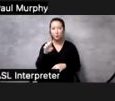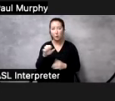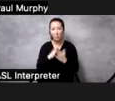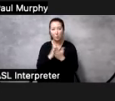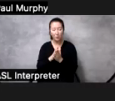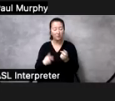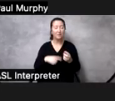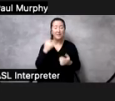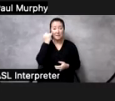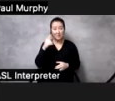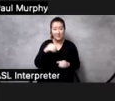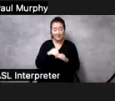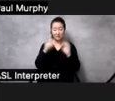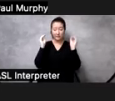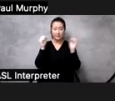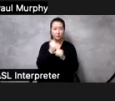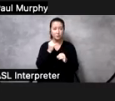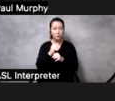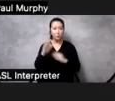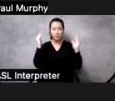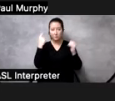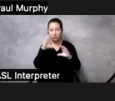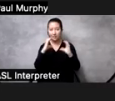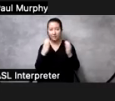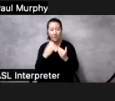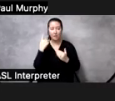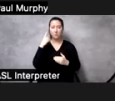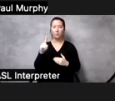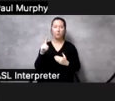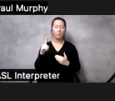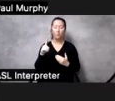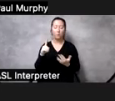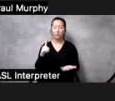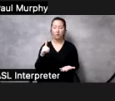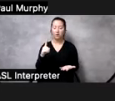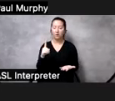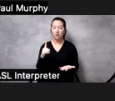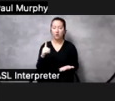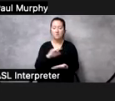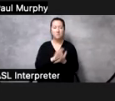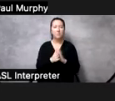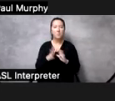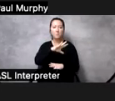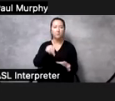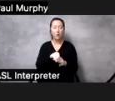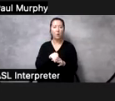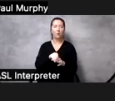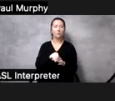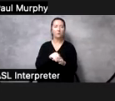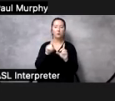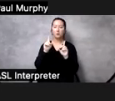teaching institutions, what are your expectations for class? What are your expectations for getting involved in going off and giving